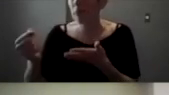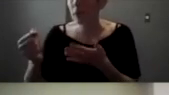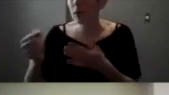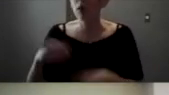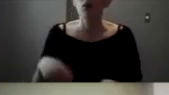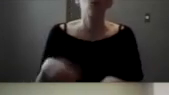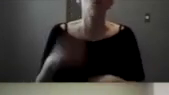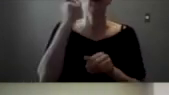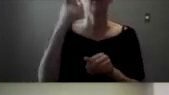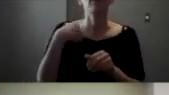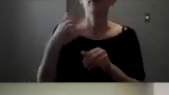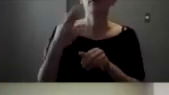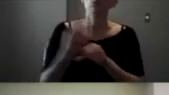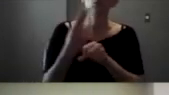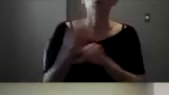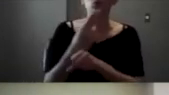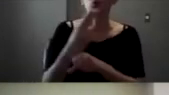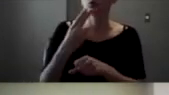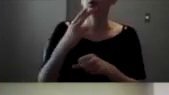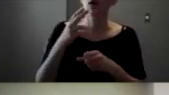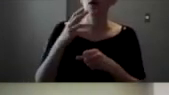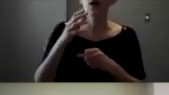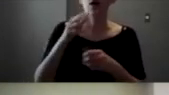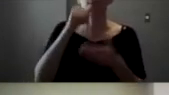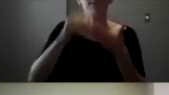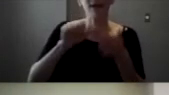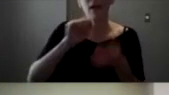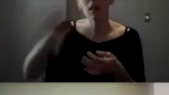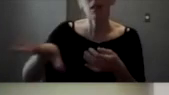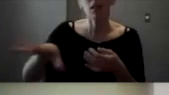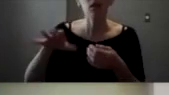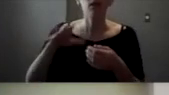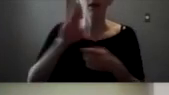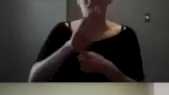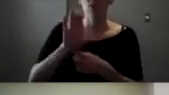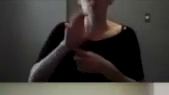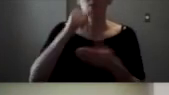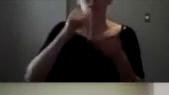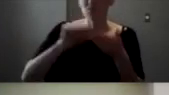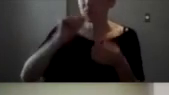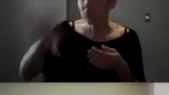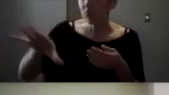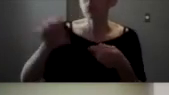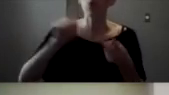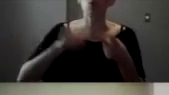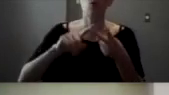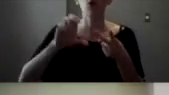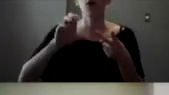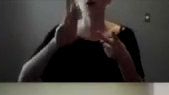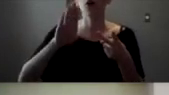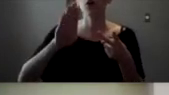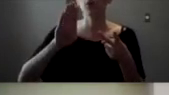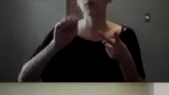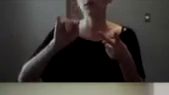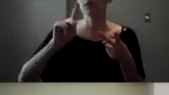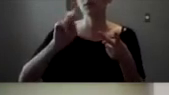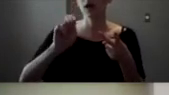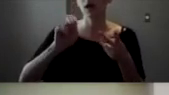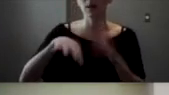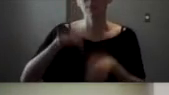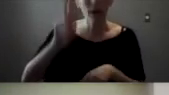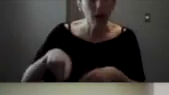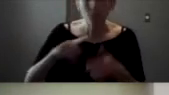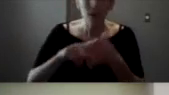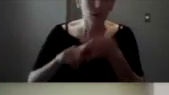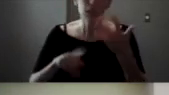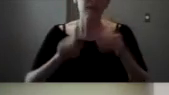mail delivery of contraceptive services. Next. So here's an example of that kind of